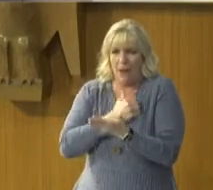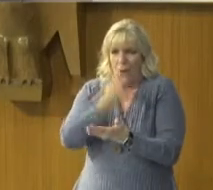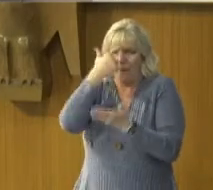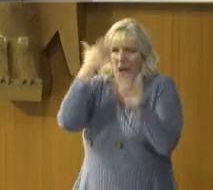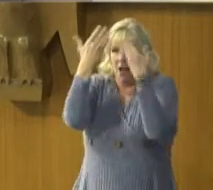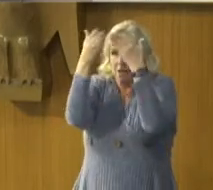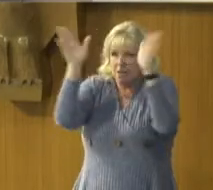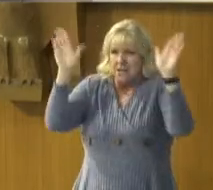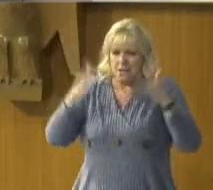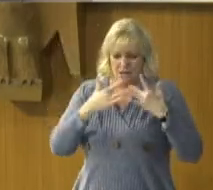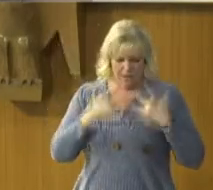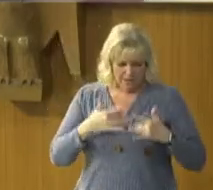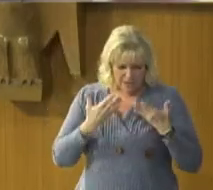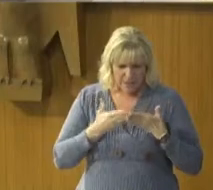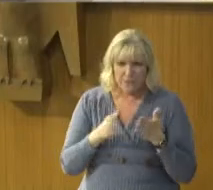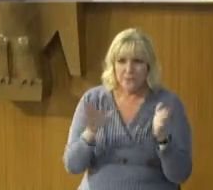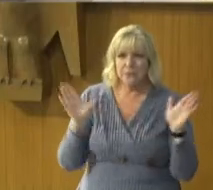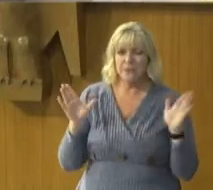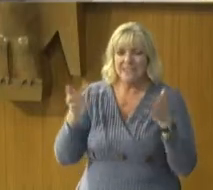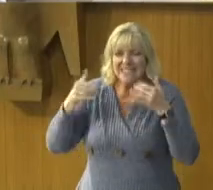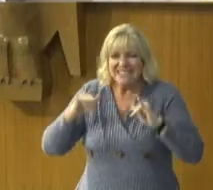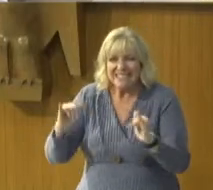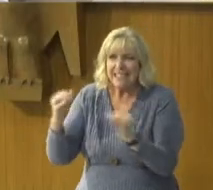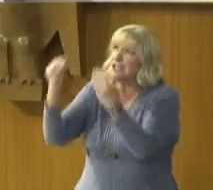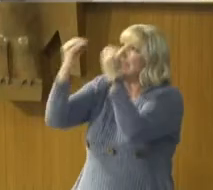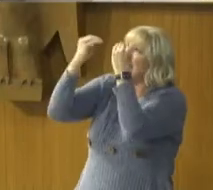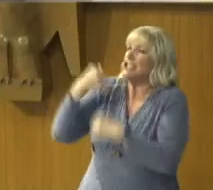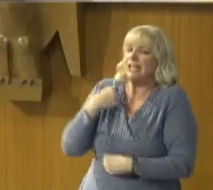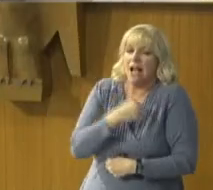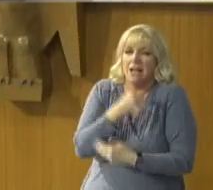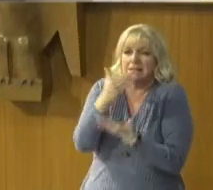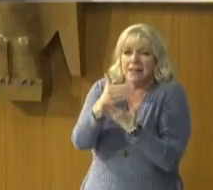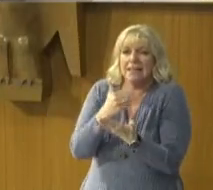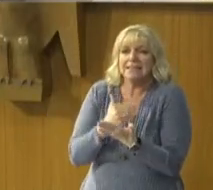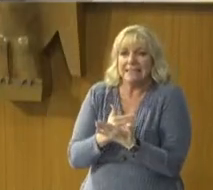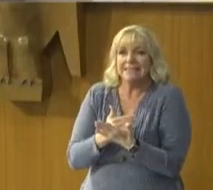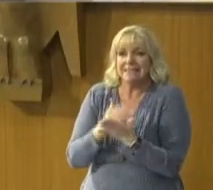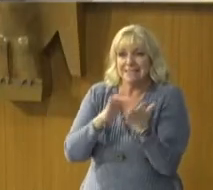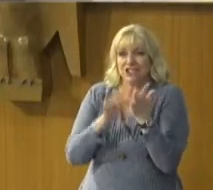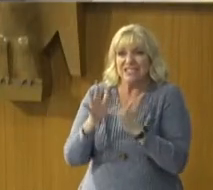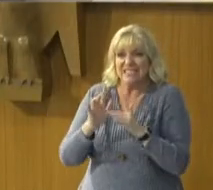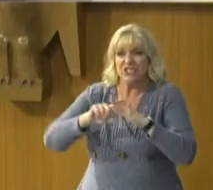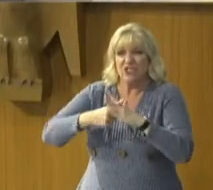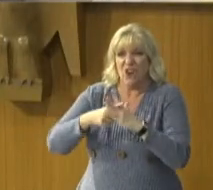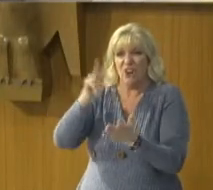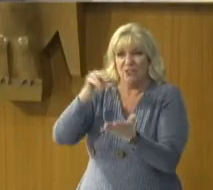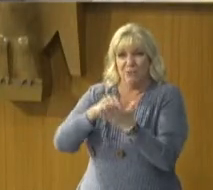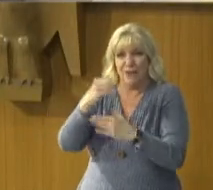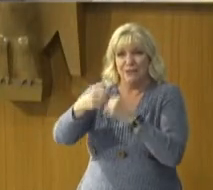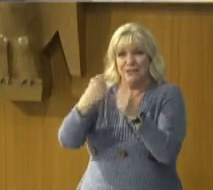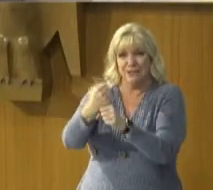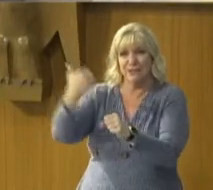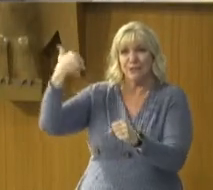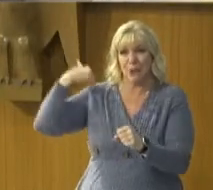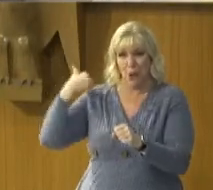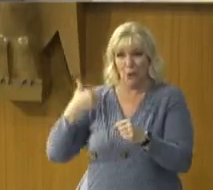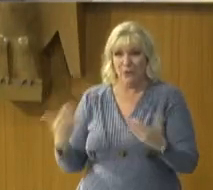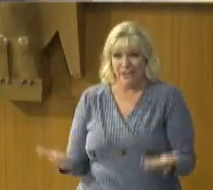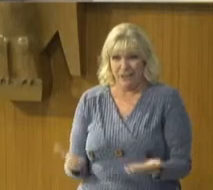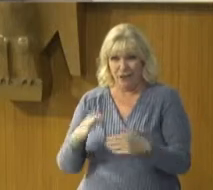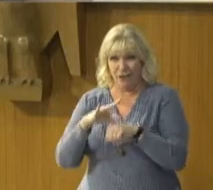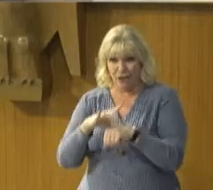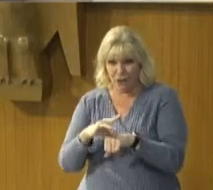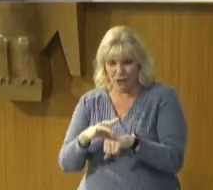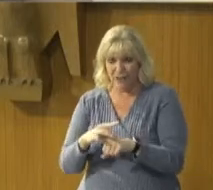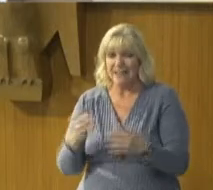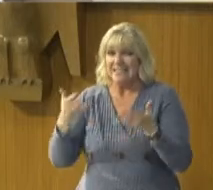still teaching us the lessons he began when he was here among us on earth in bodily form. He's still breaking down